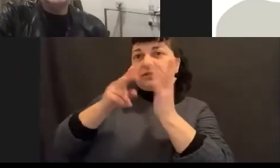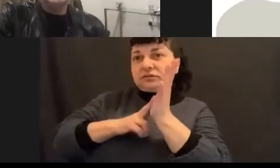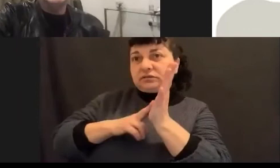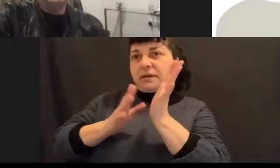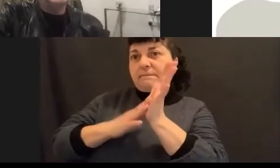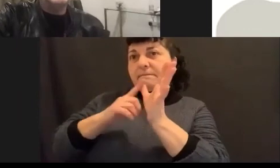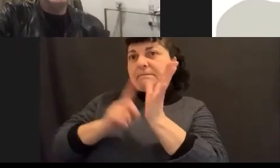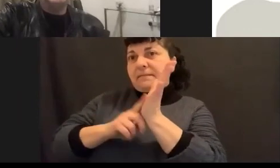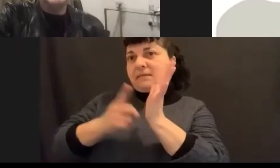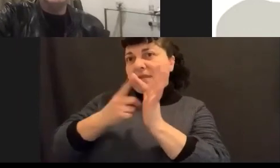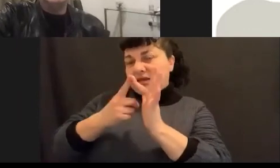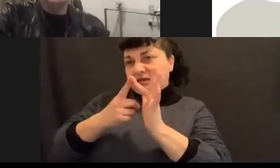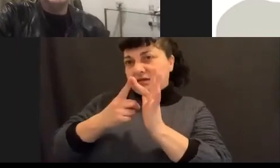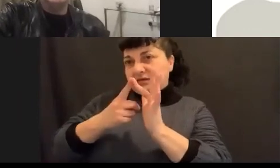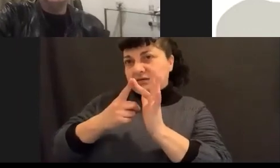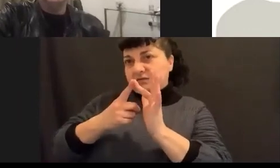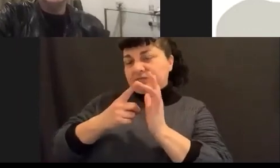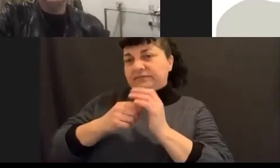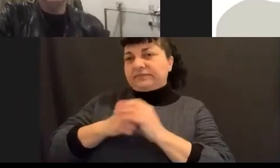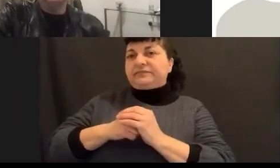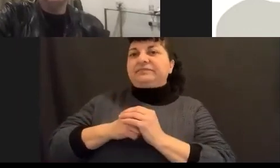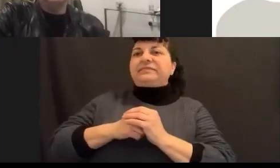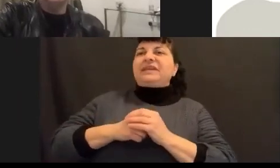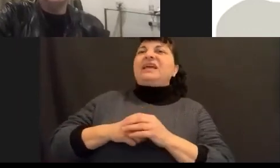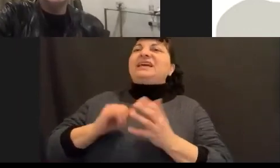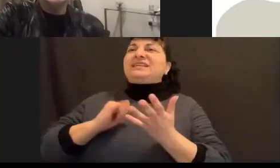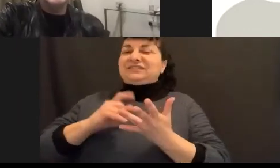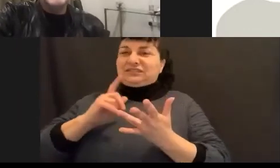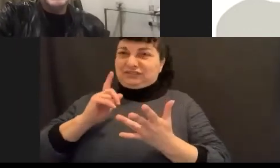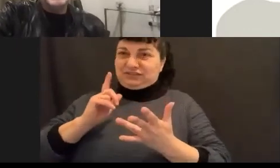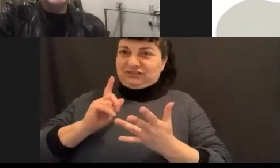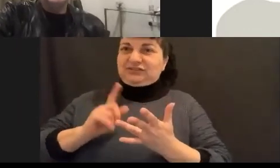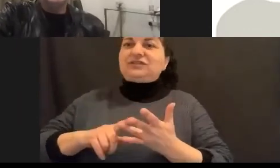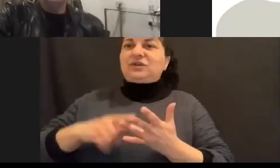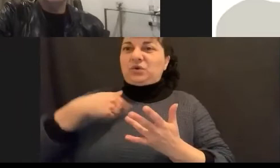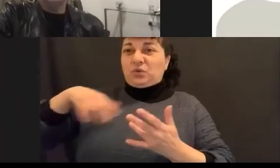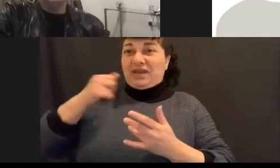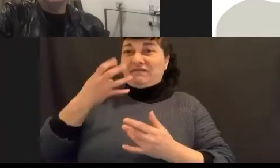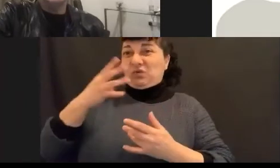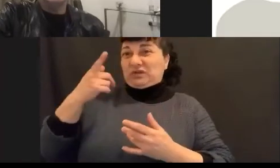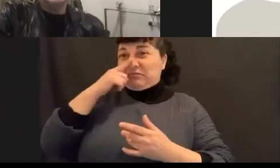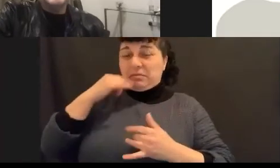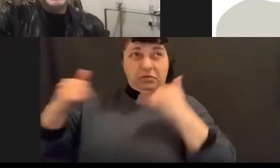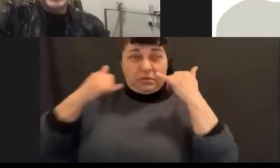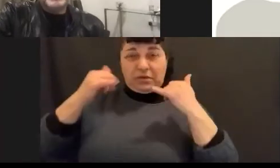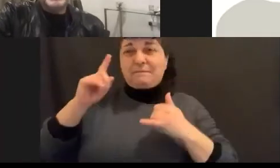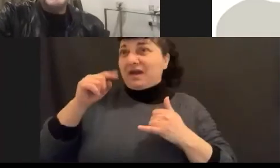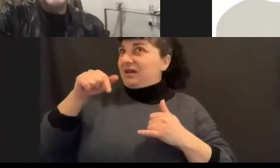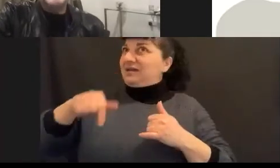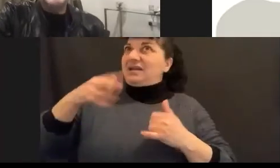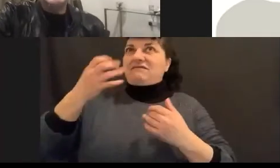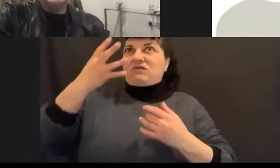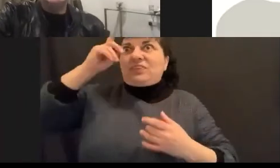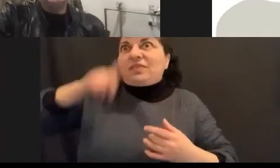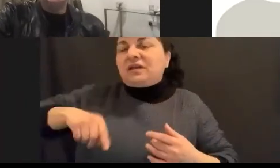said, 47, but it's way, way smaller than the 4,000 primary close contacts. If you're a primary close contact, you